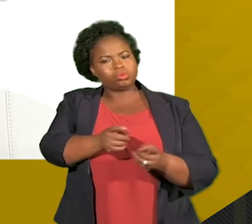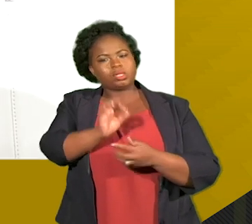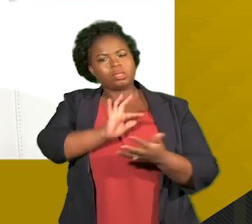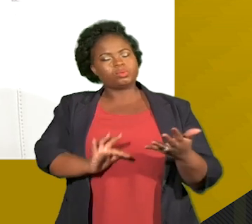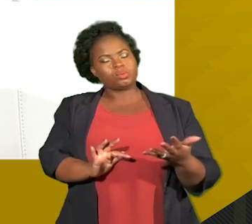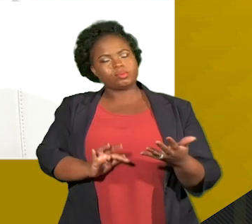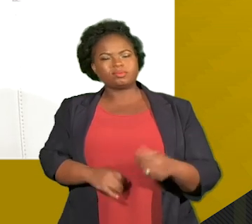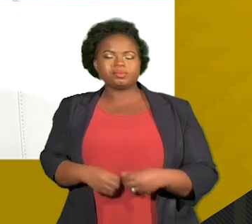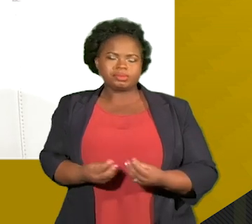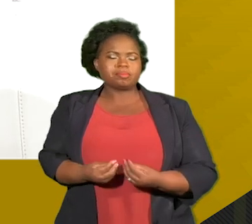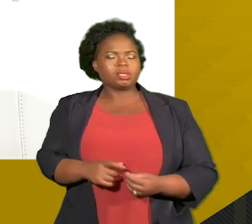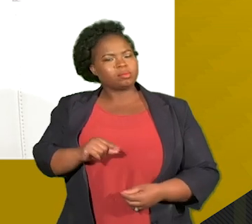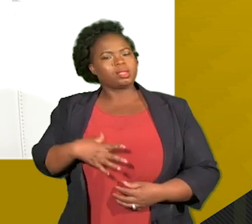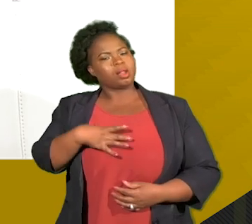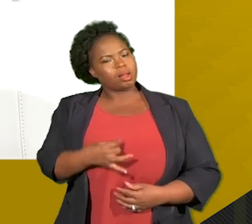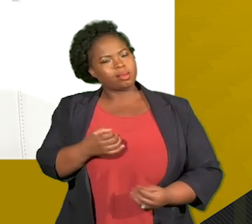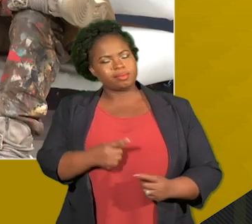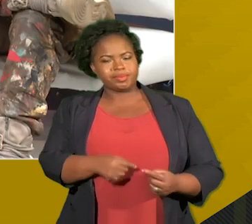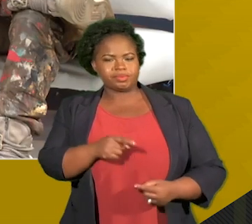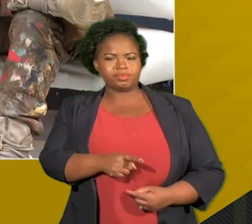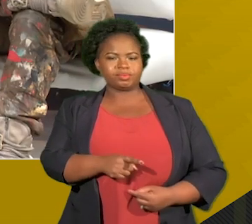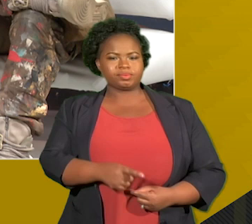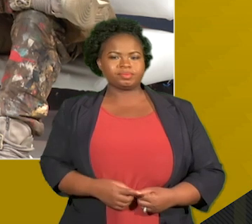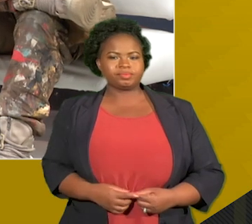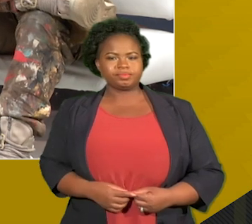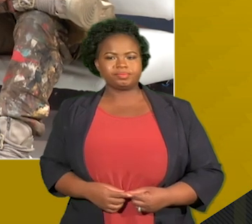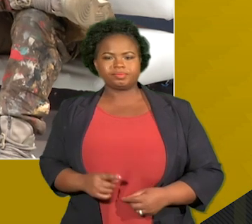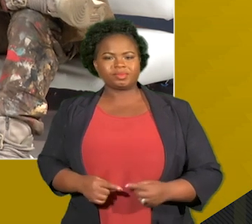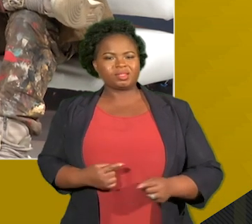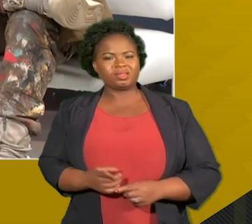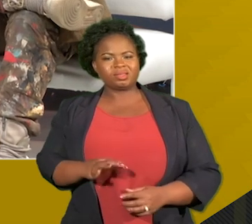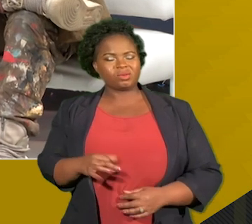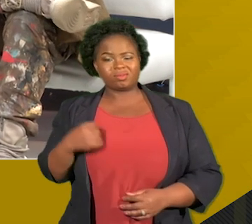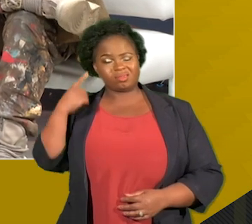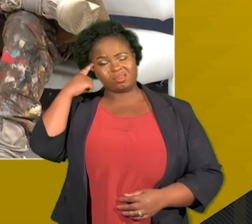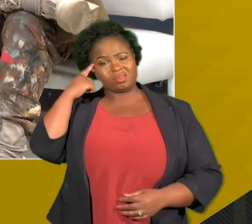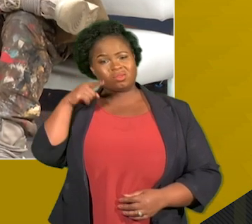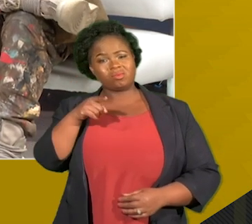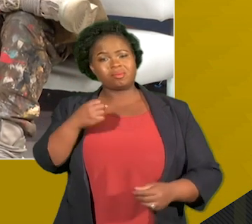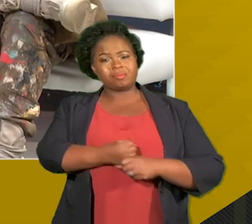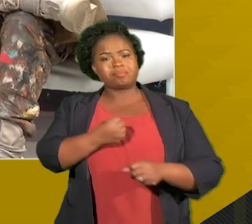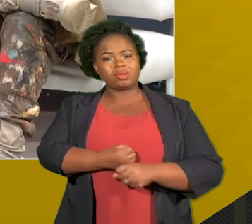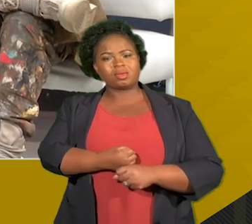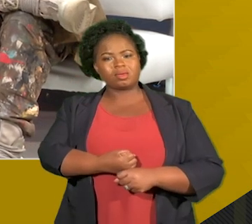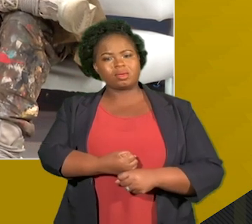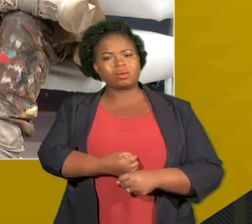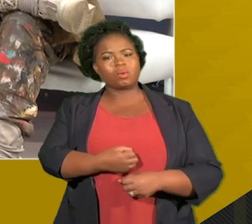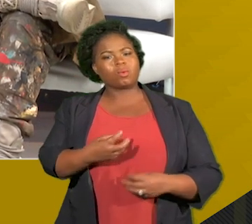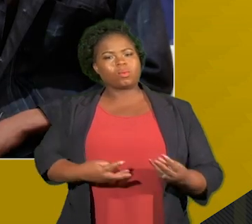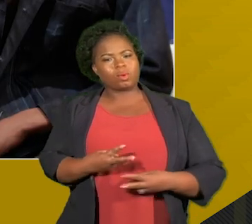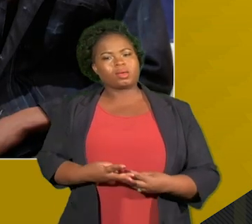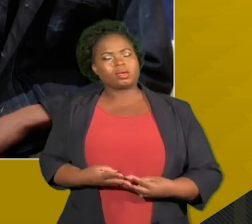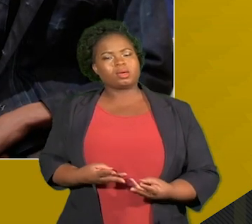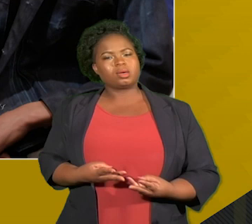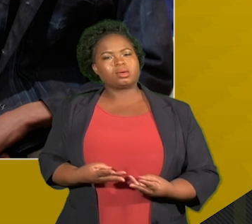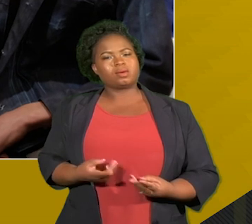It is something I admire about you. I don't think you even make work intending that it will